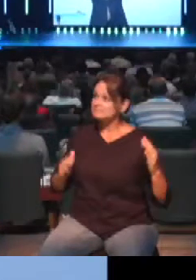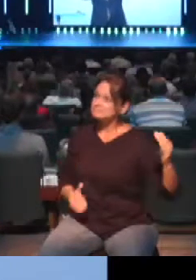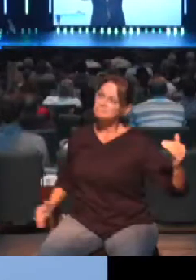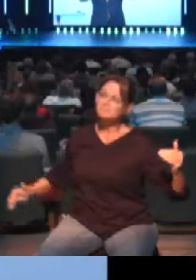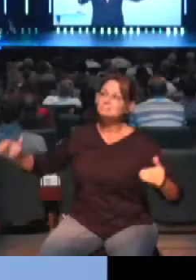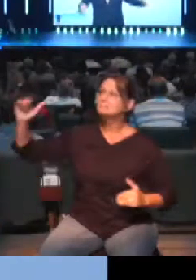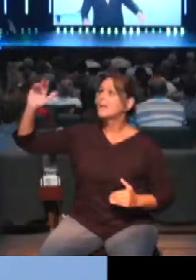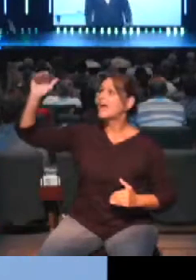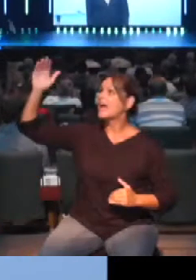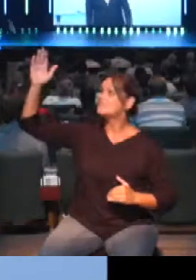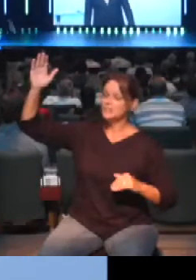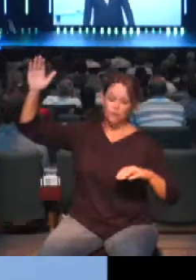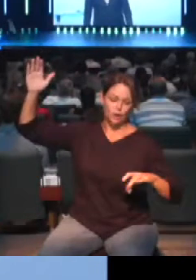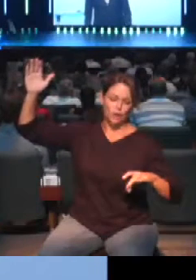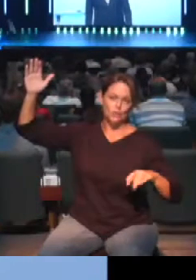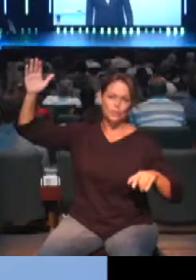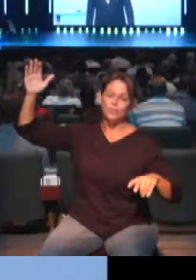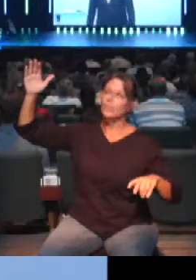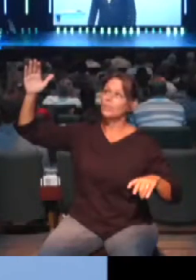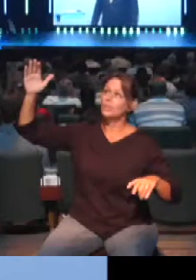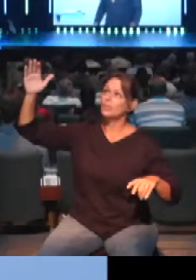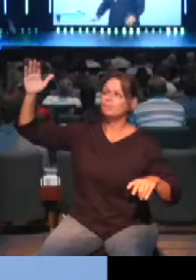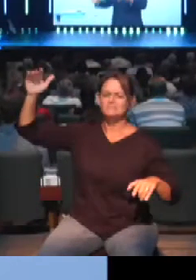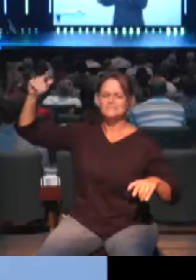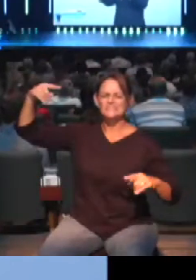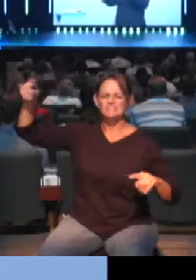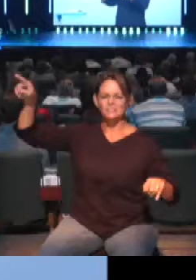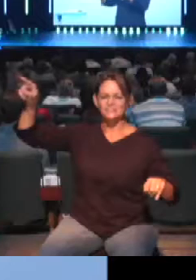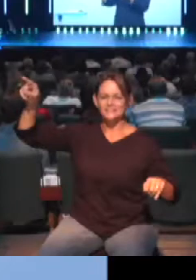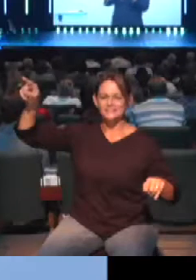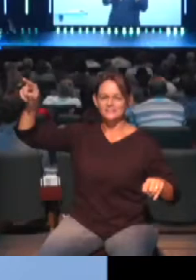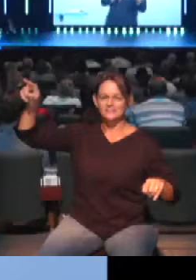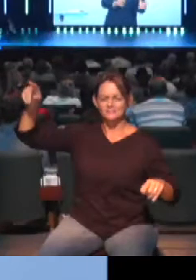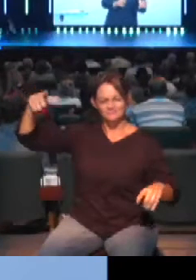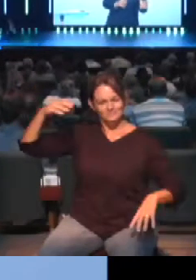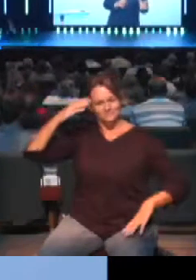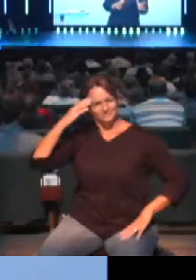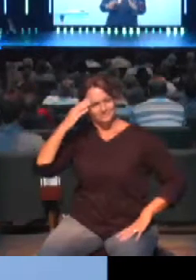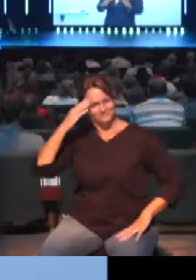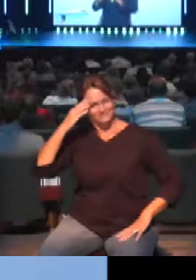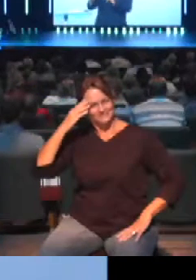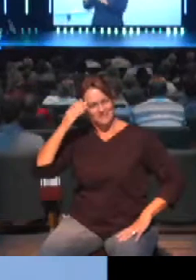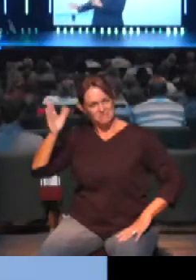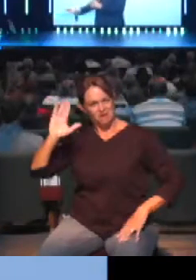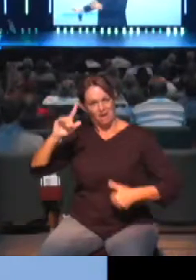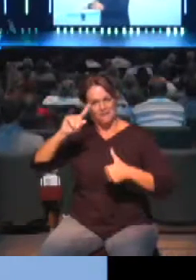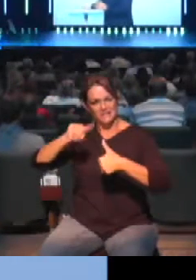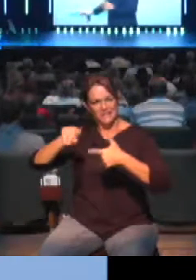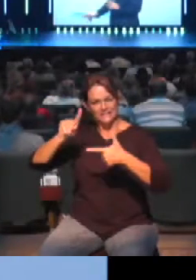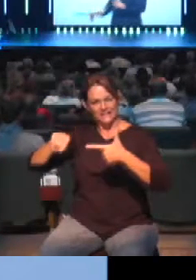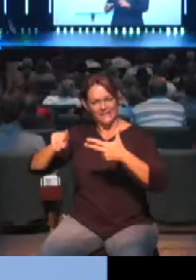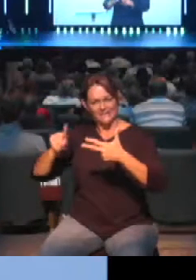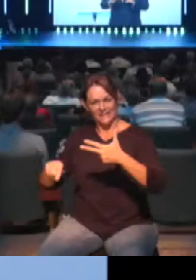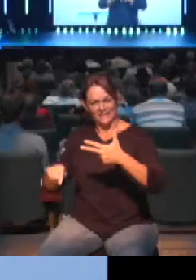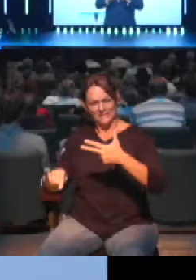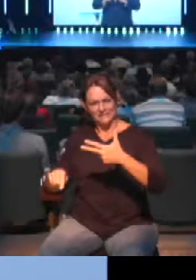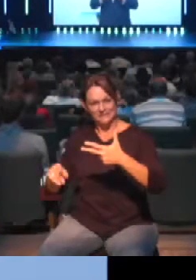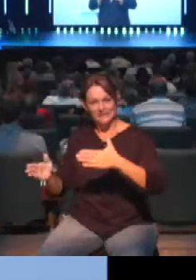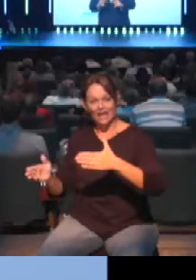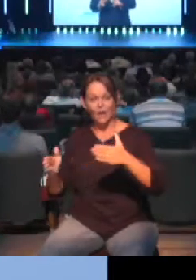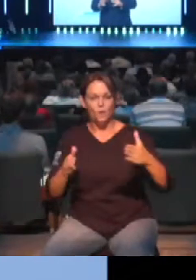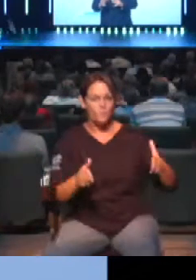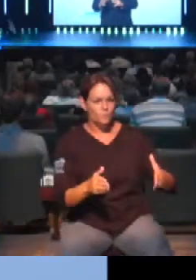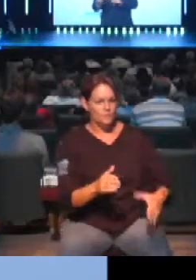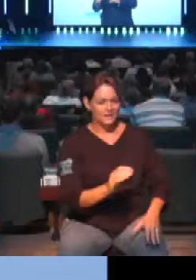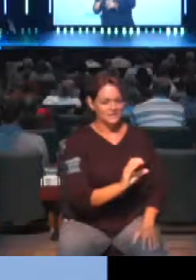the earth, my thoughts are higher than your thoughts. So why am I saying there's some things God can't do? Let me take it to Cain and Abel now.